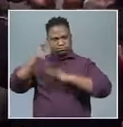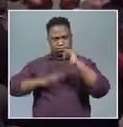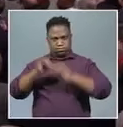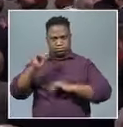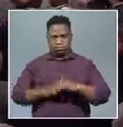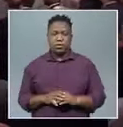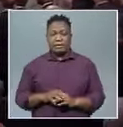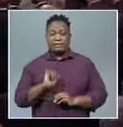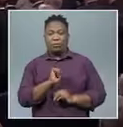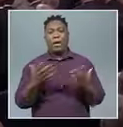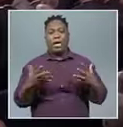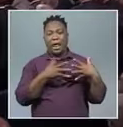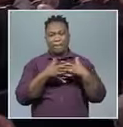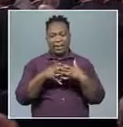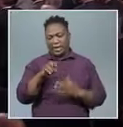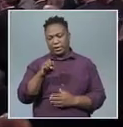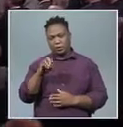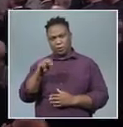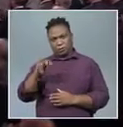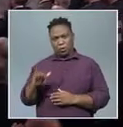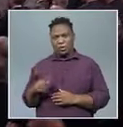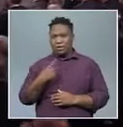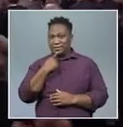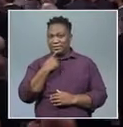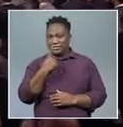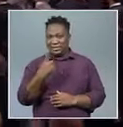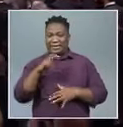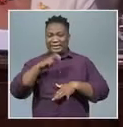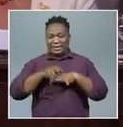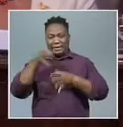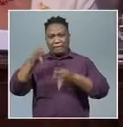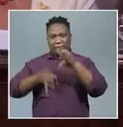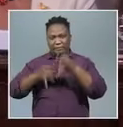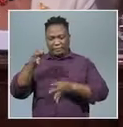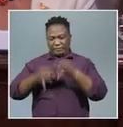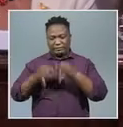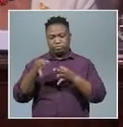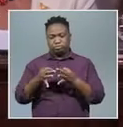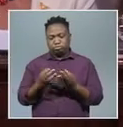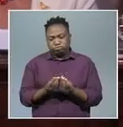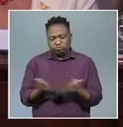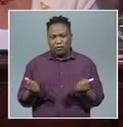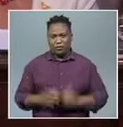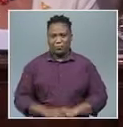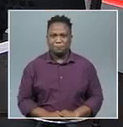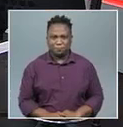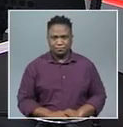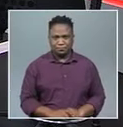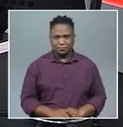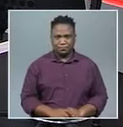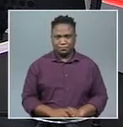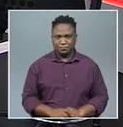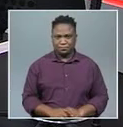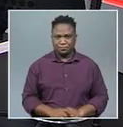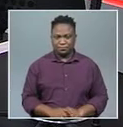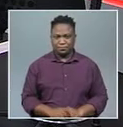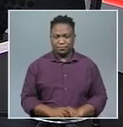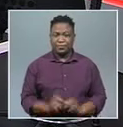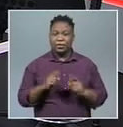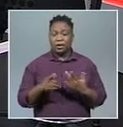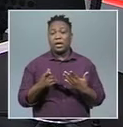delivers his State of the Union address calling for a political compromise. The lawless state of our southern... And on